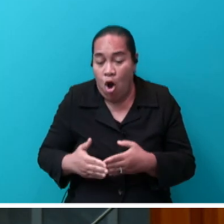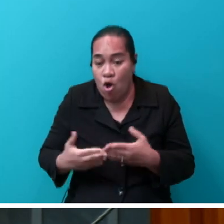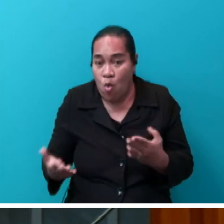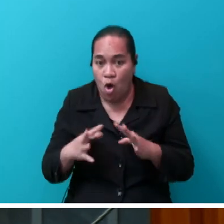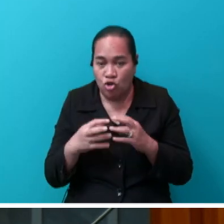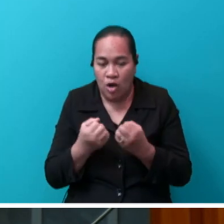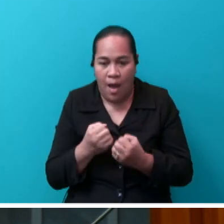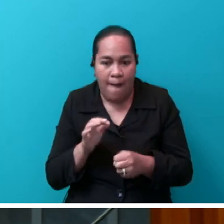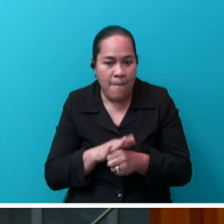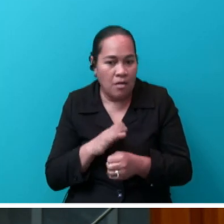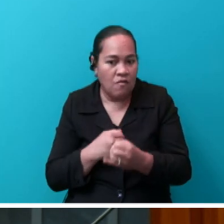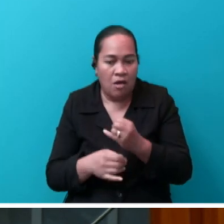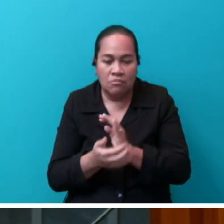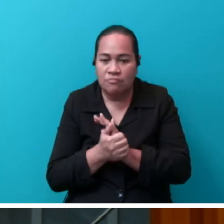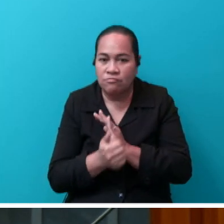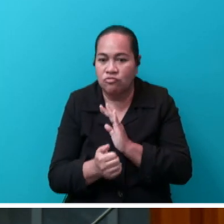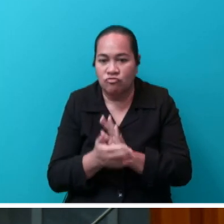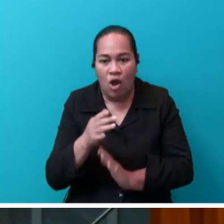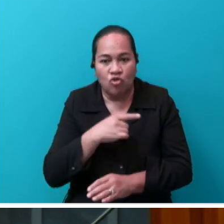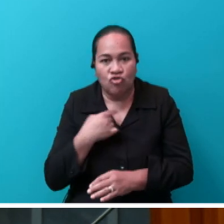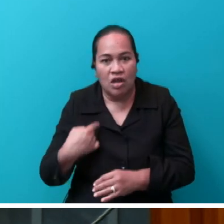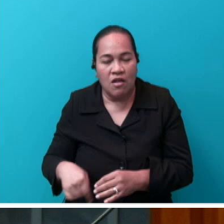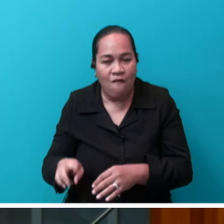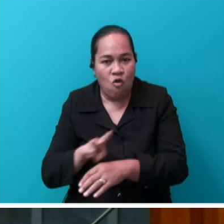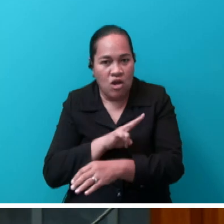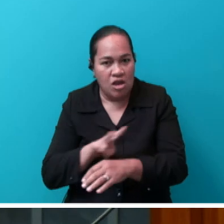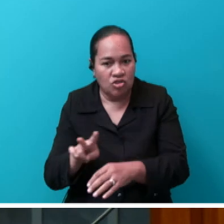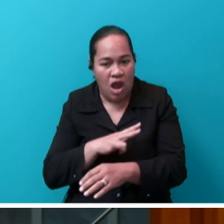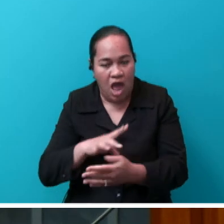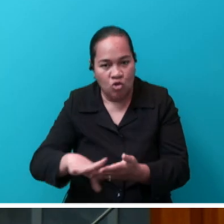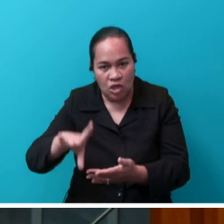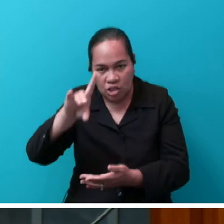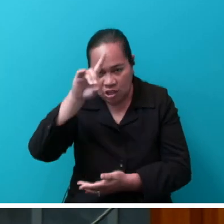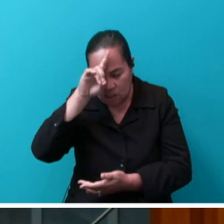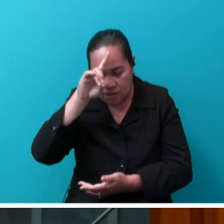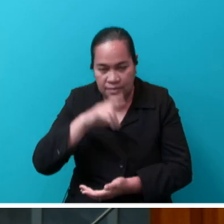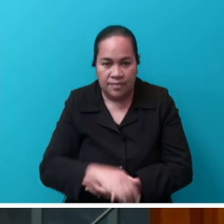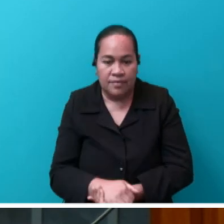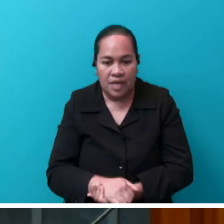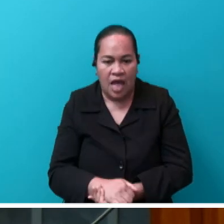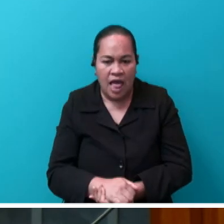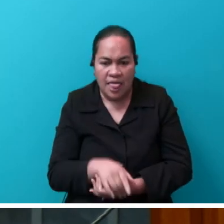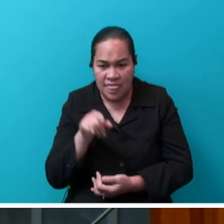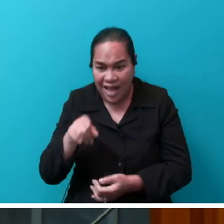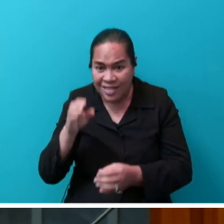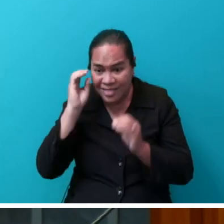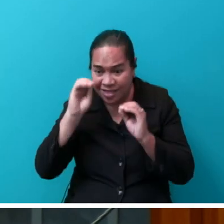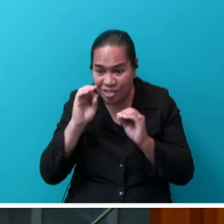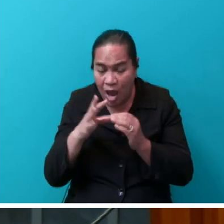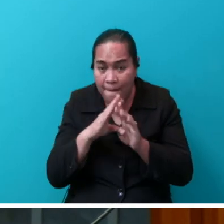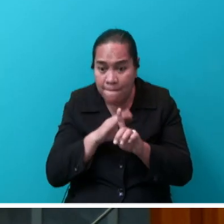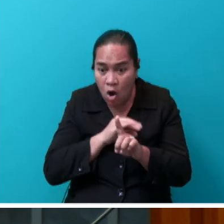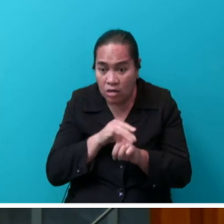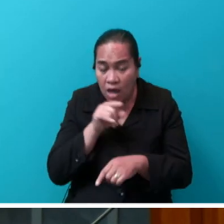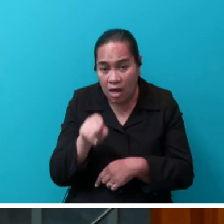it a distinguished representation of Chinese vocational education. The teaching model in Luban is